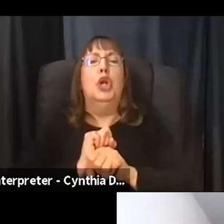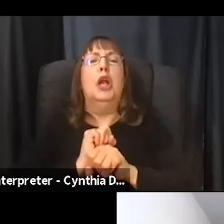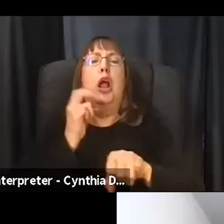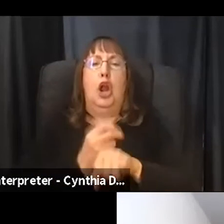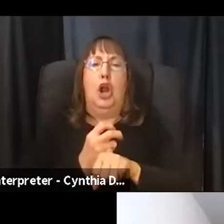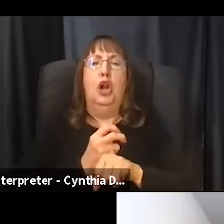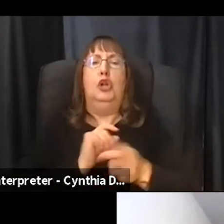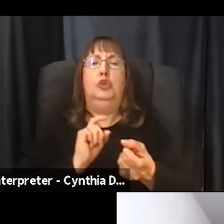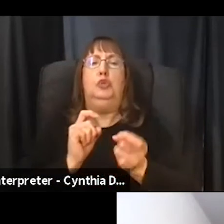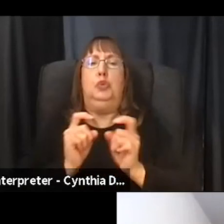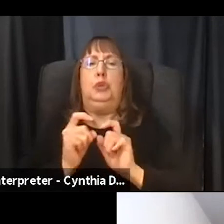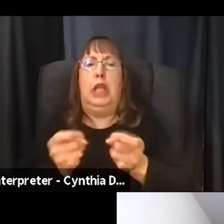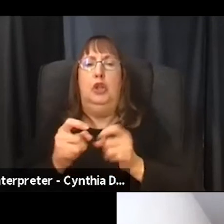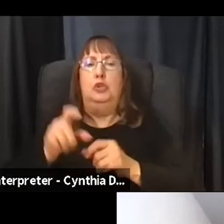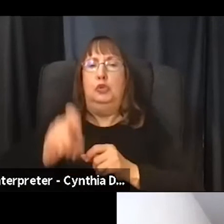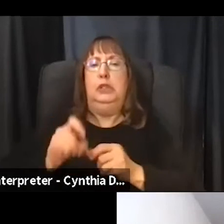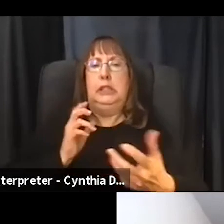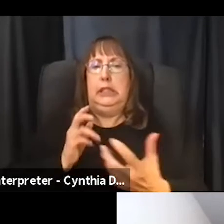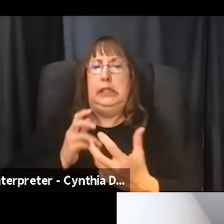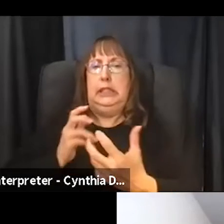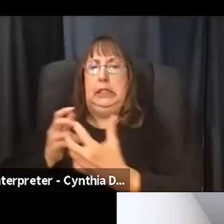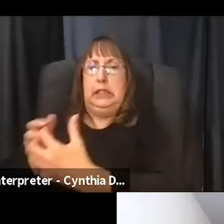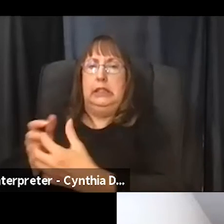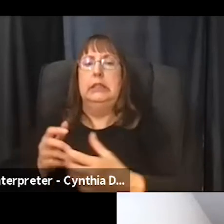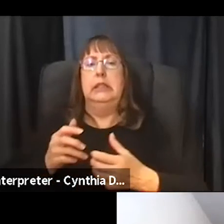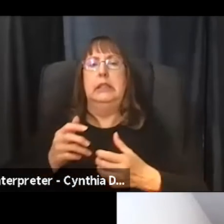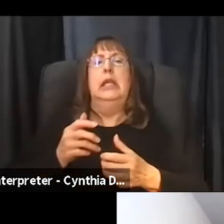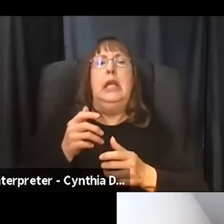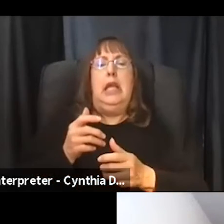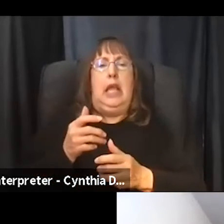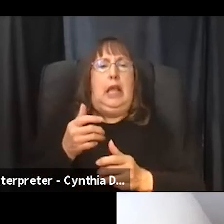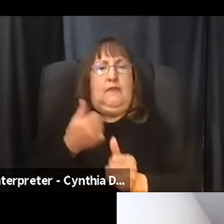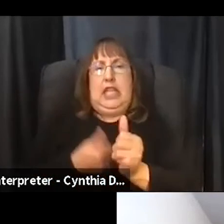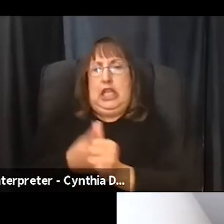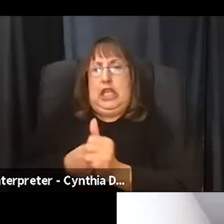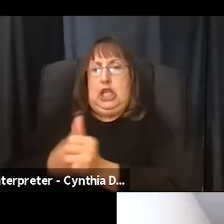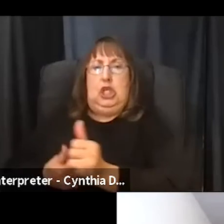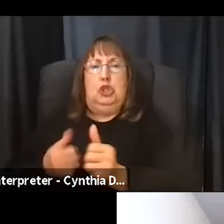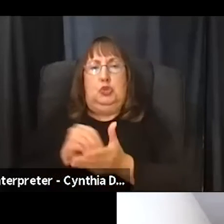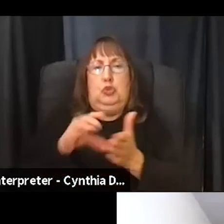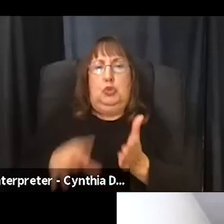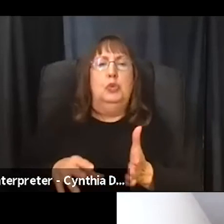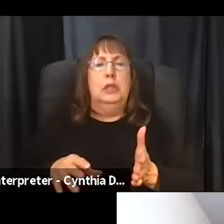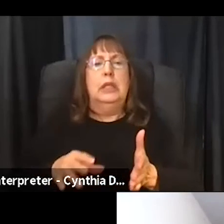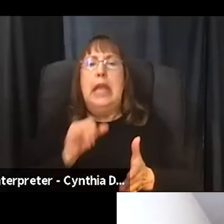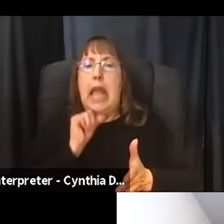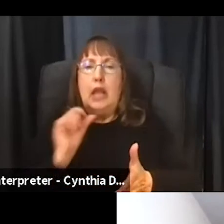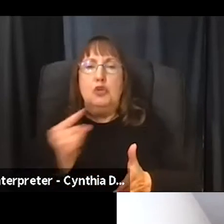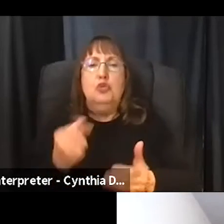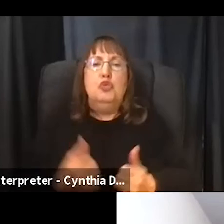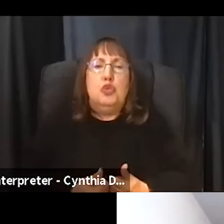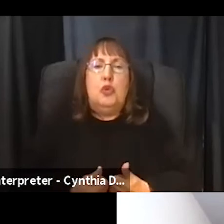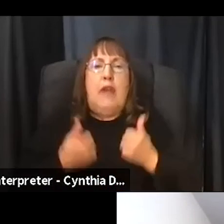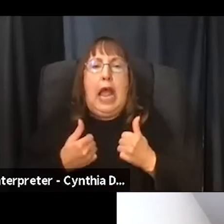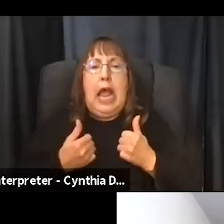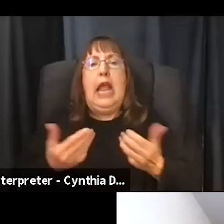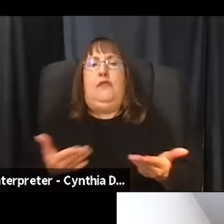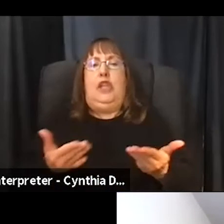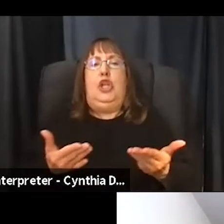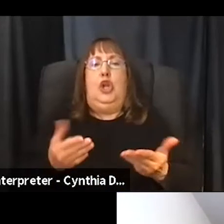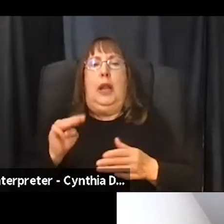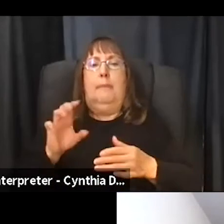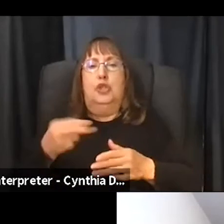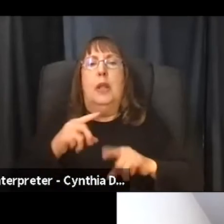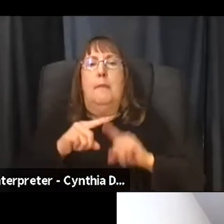every individual student, not just to simply allow them to survive here at Michigan, but to thrive here at Michigan,